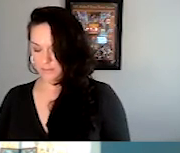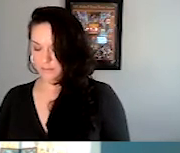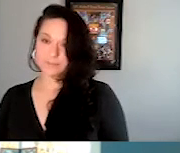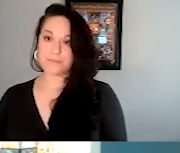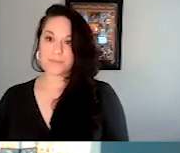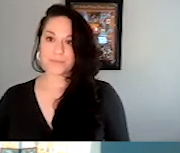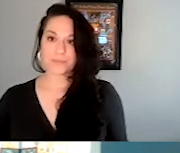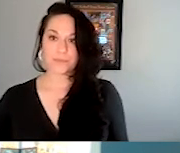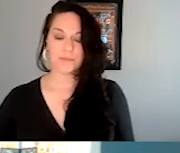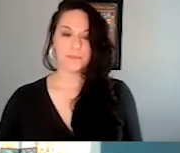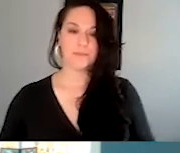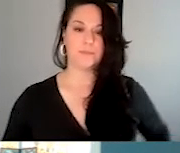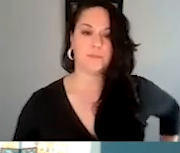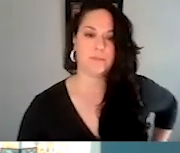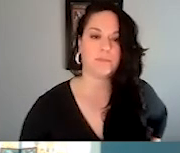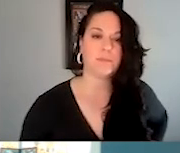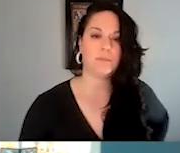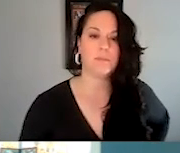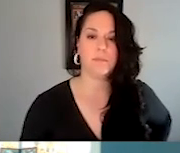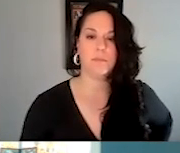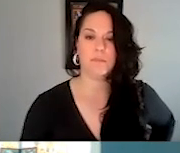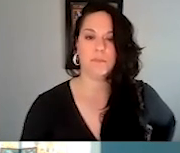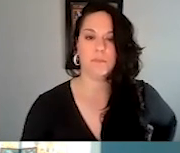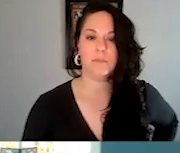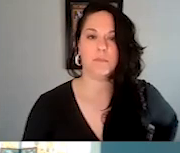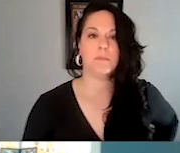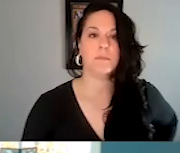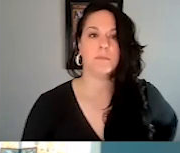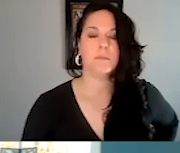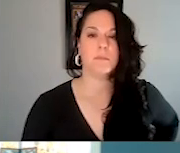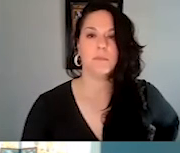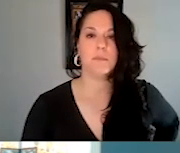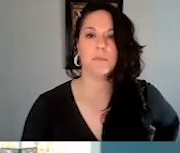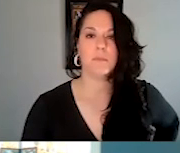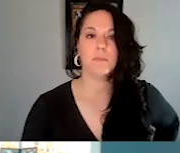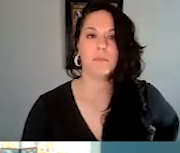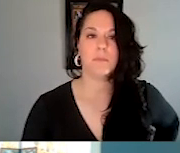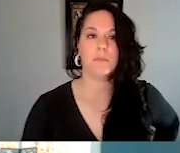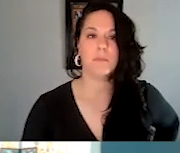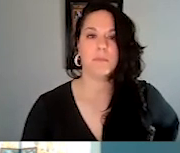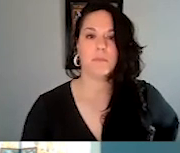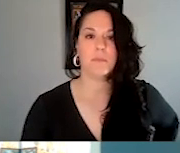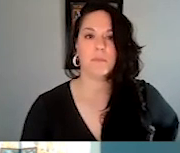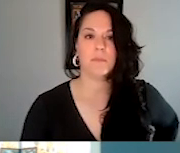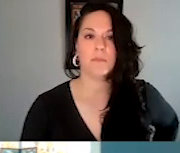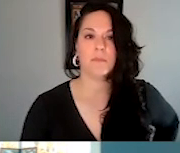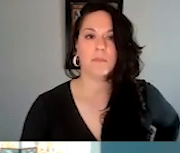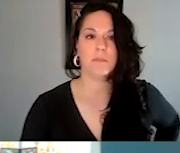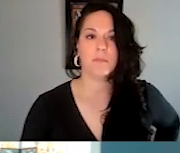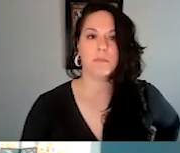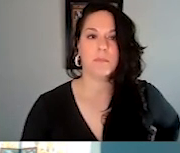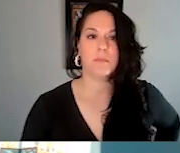are going to help you get to the right people to make your case to get a policy change in place. Next